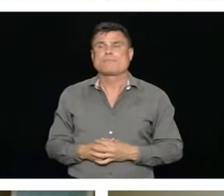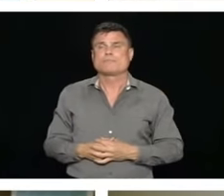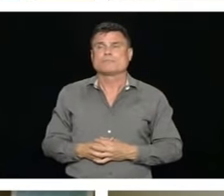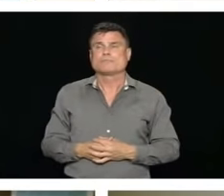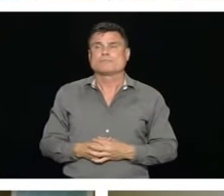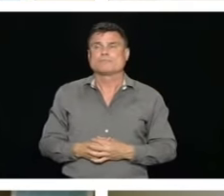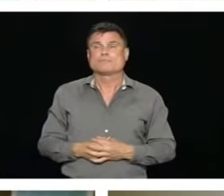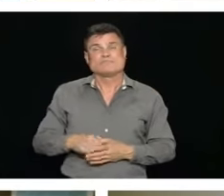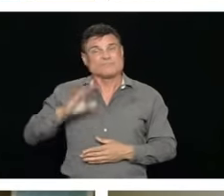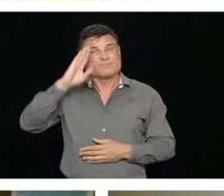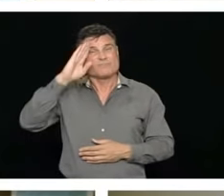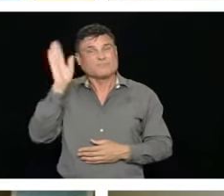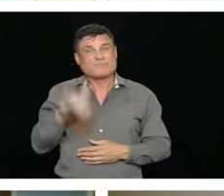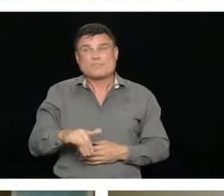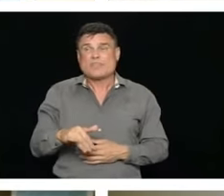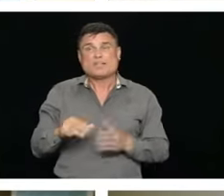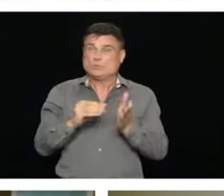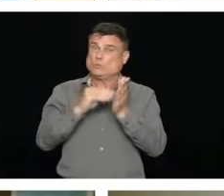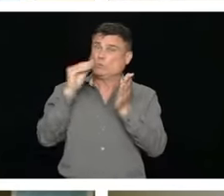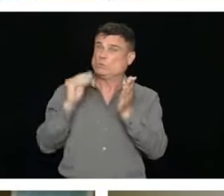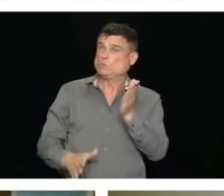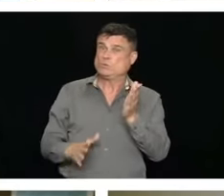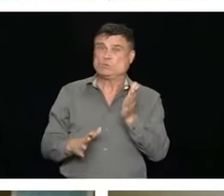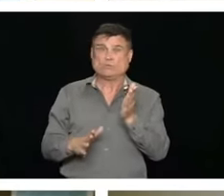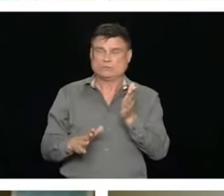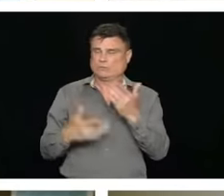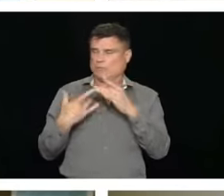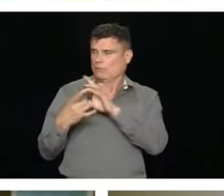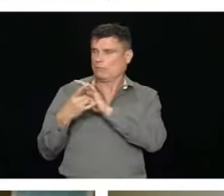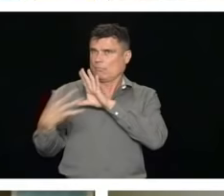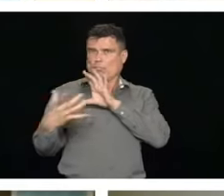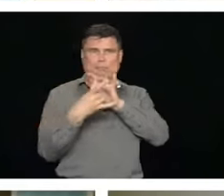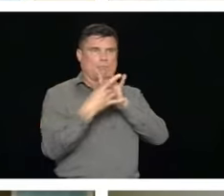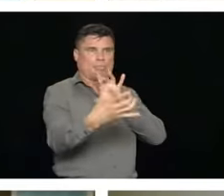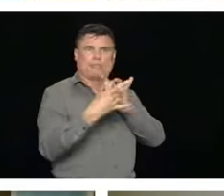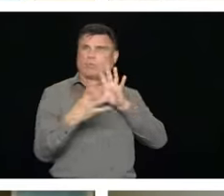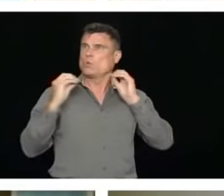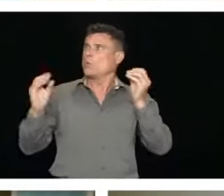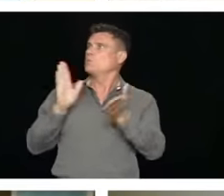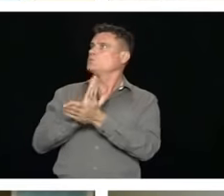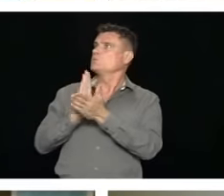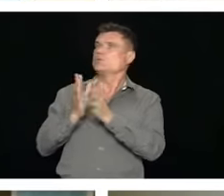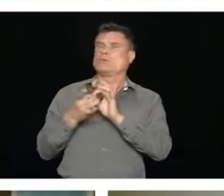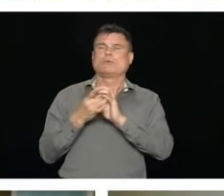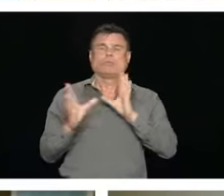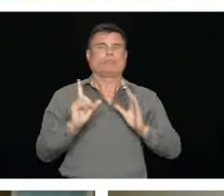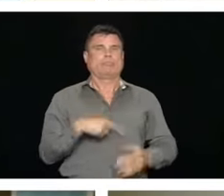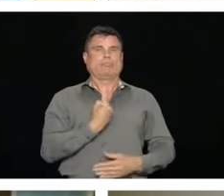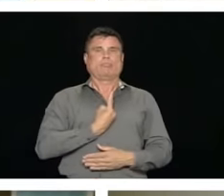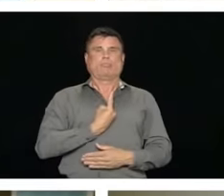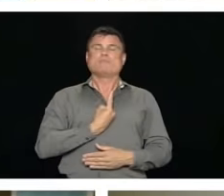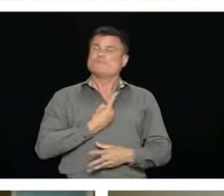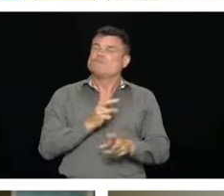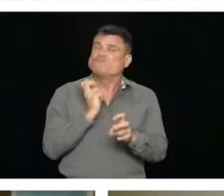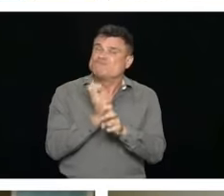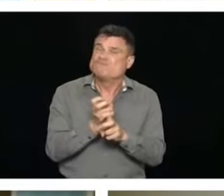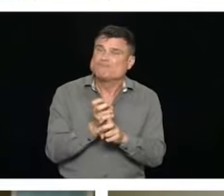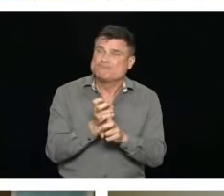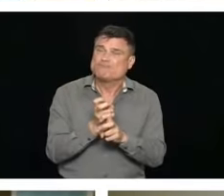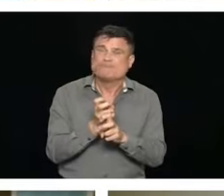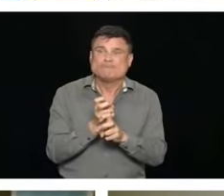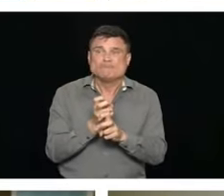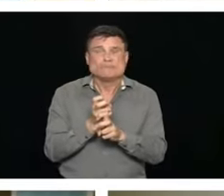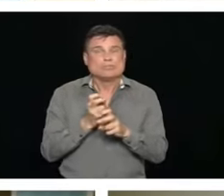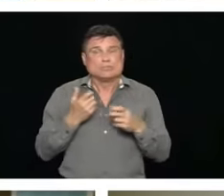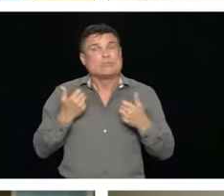for students who need extra support, has grown harder to sustain engagement and learning the longer this has gone on. And that's